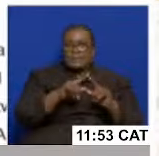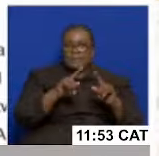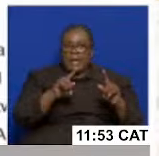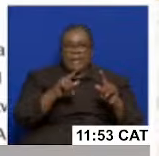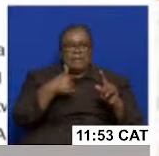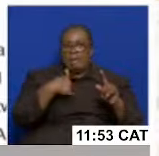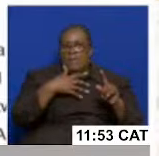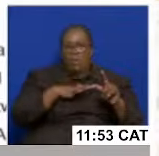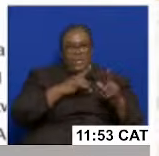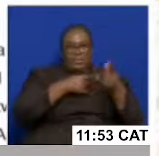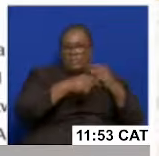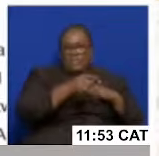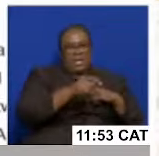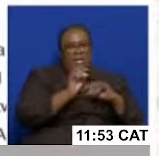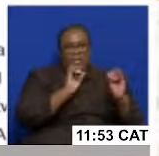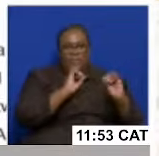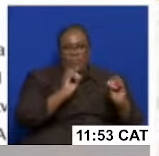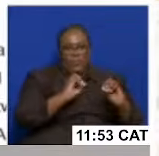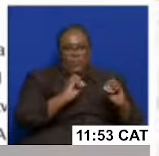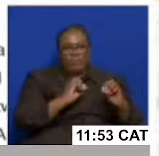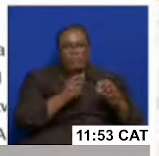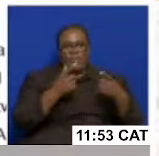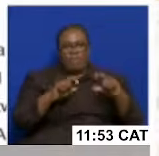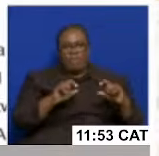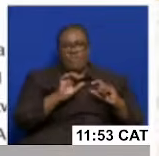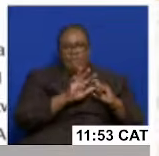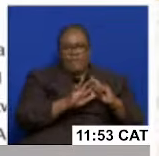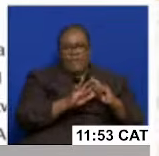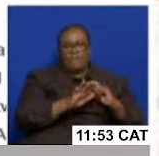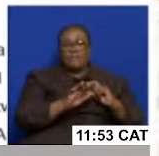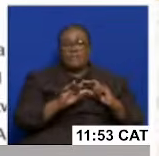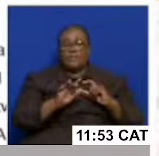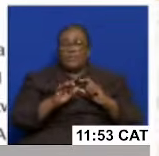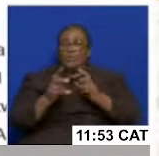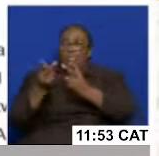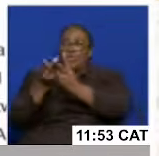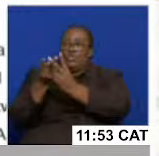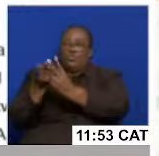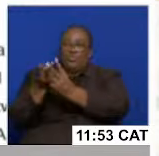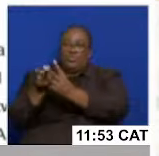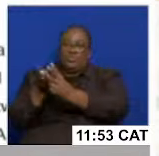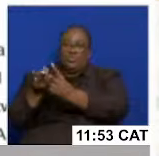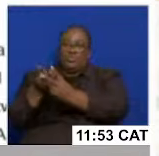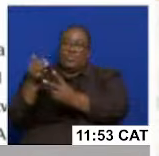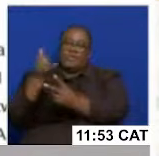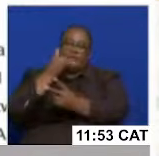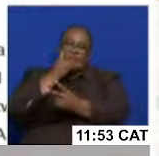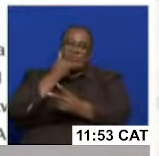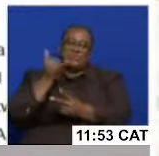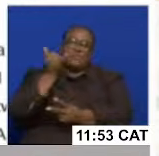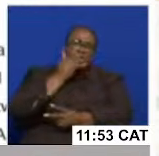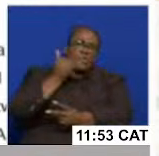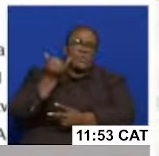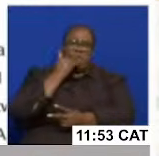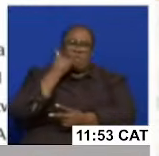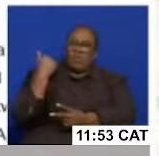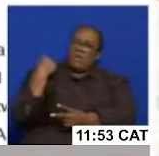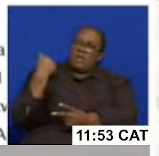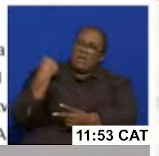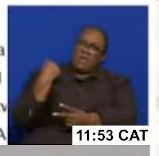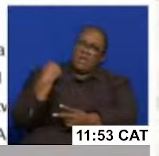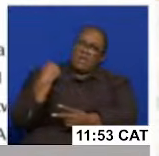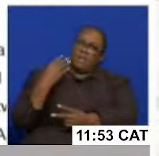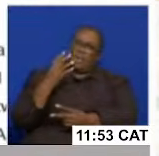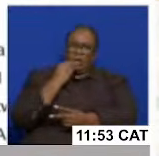the complainant says, Alan Barnes and Django then proceeded to call and message me persistently, asking me to sell my minerals to